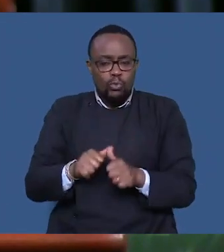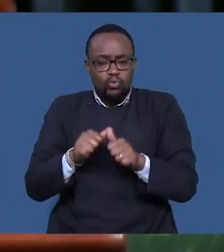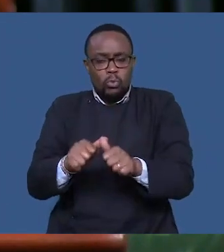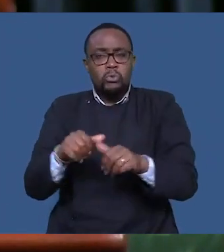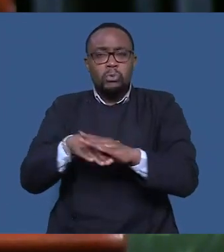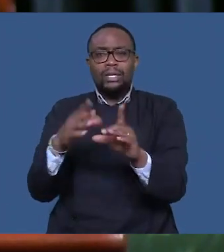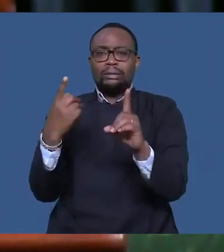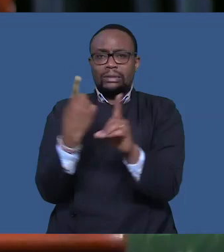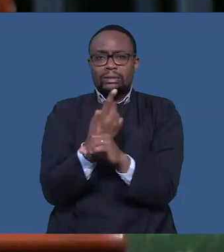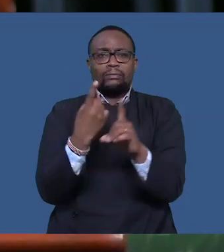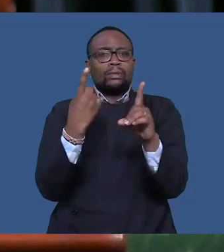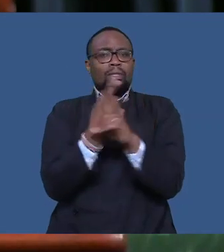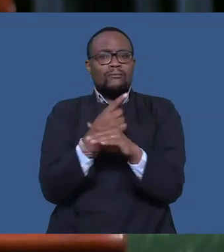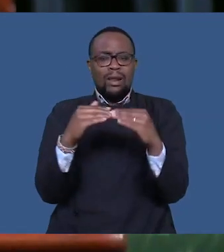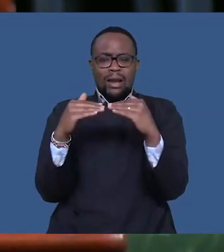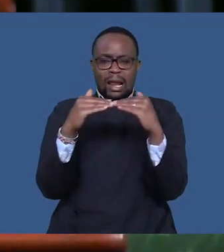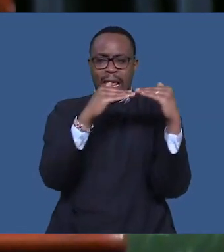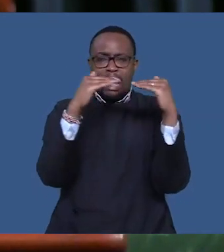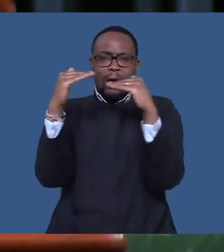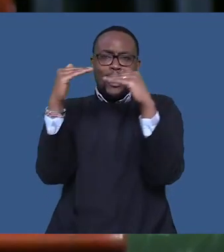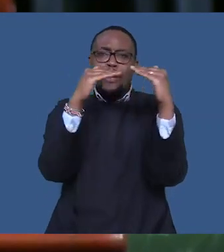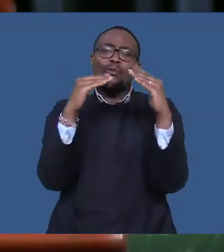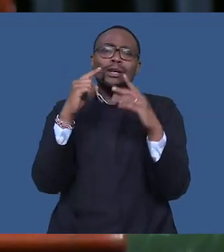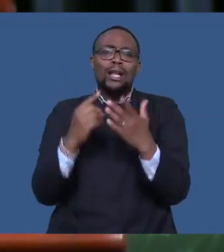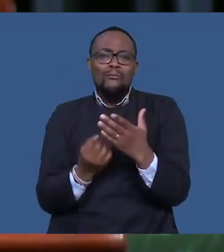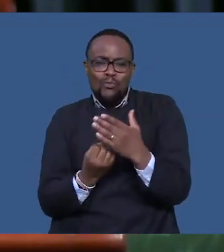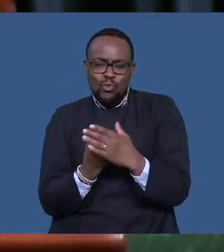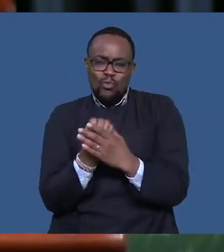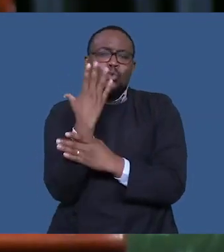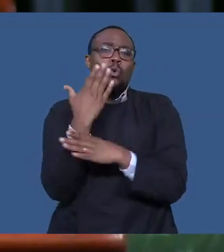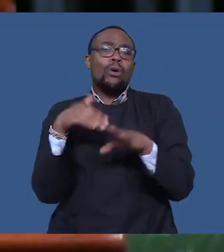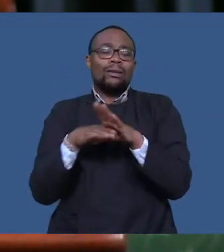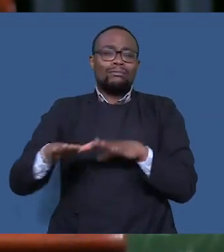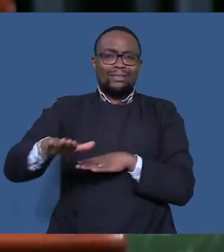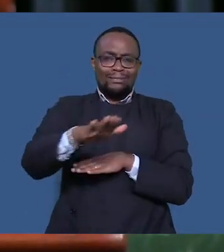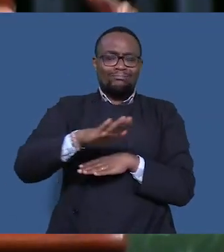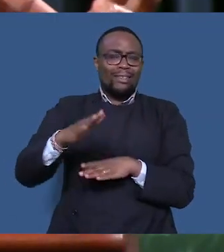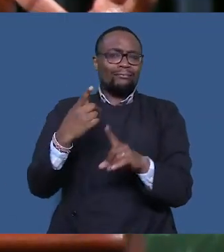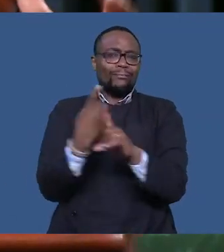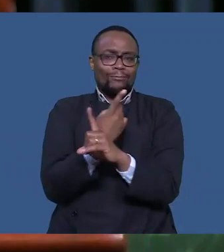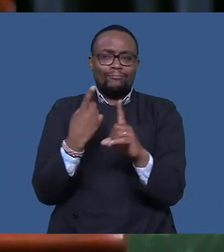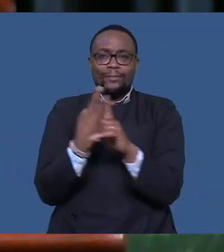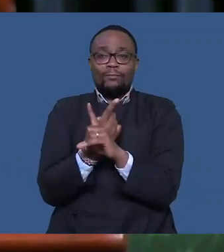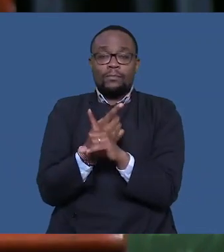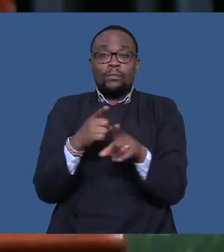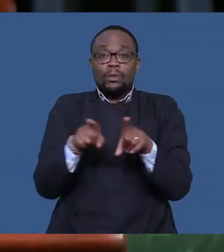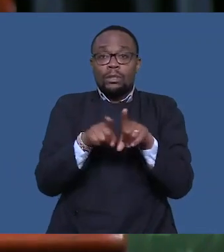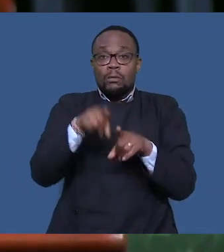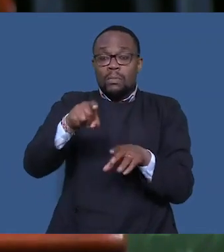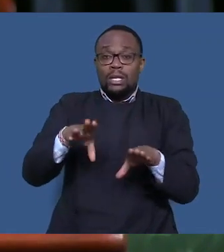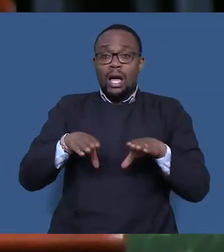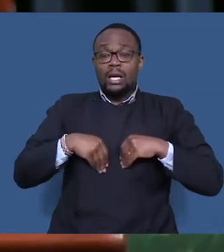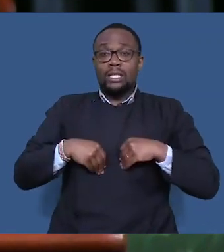different levels, as we continue to scale the spheres of influence that God has called us. And we also need to take responsibility